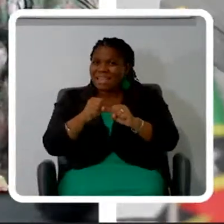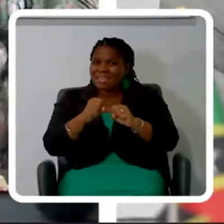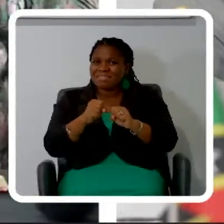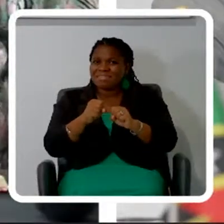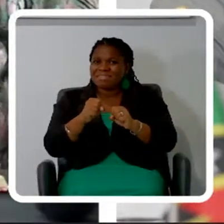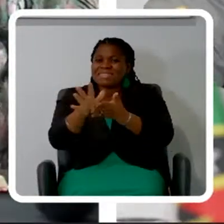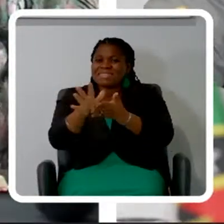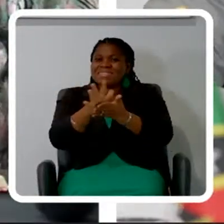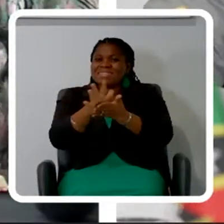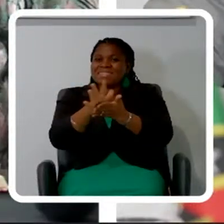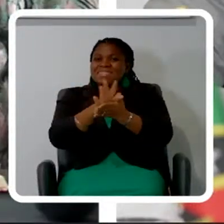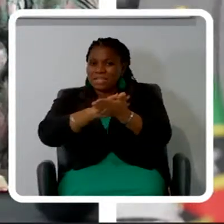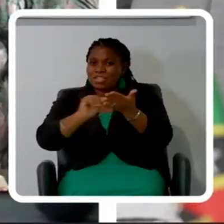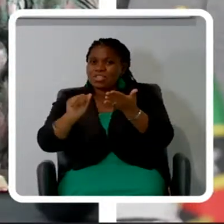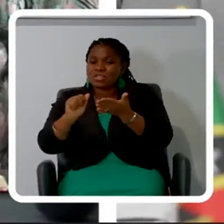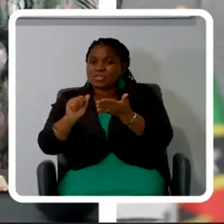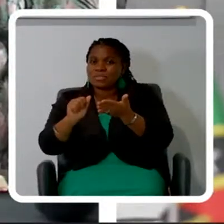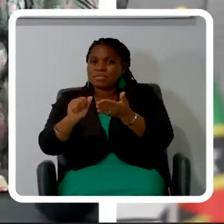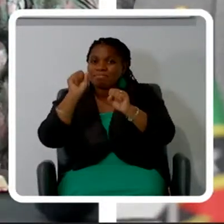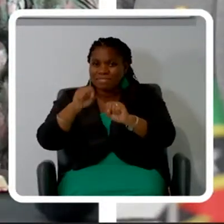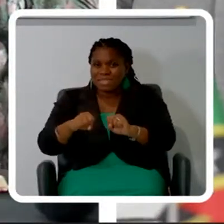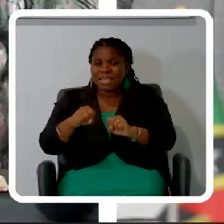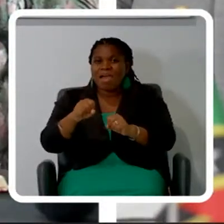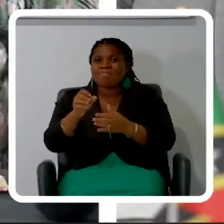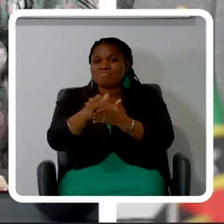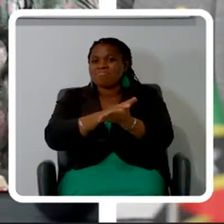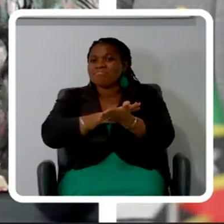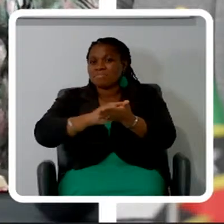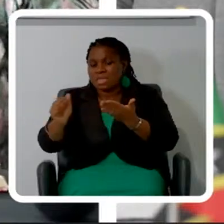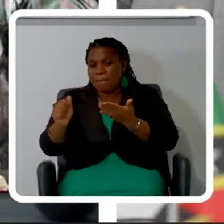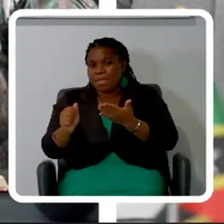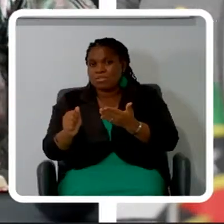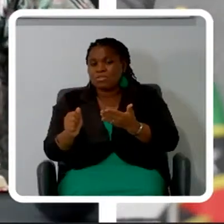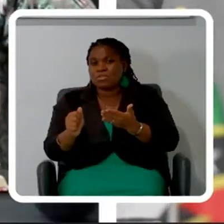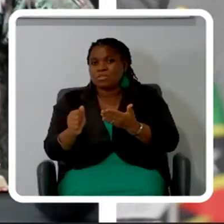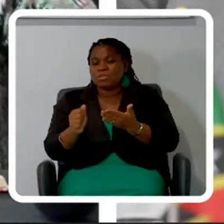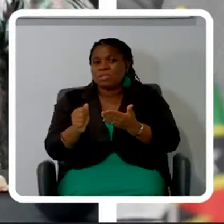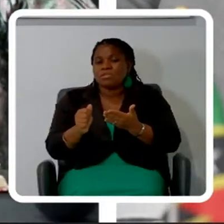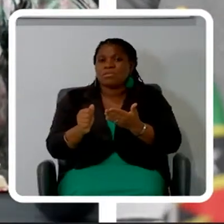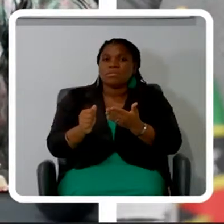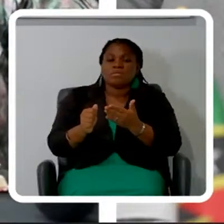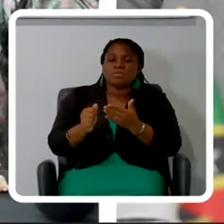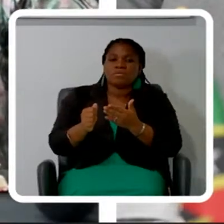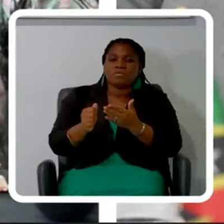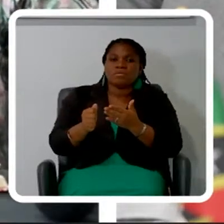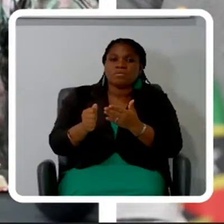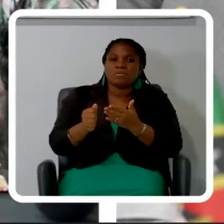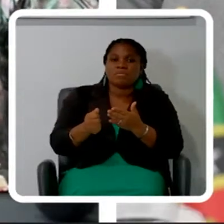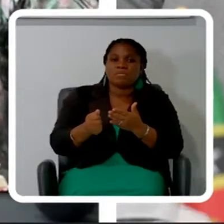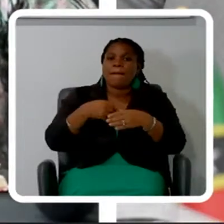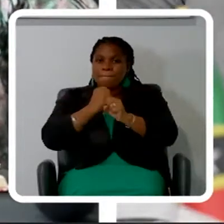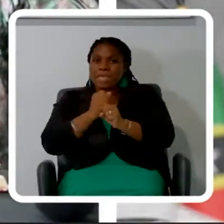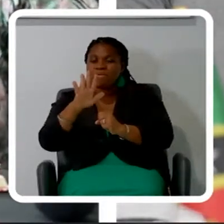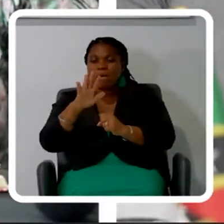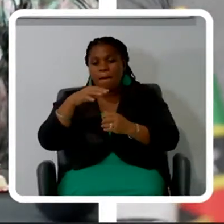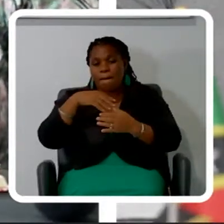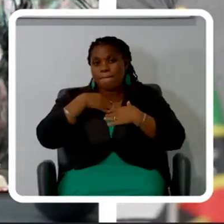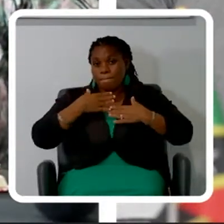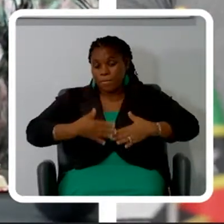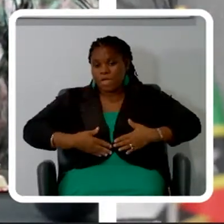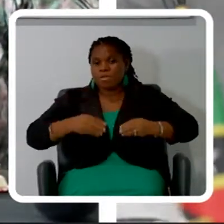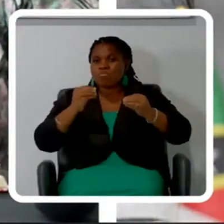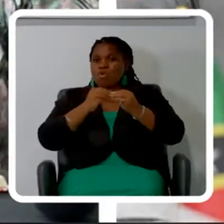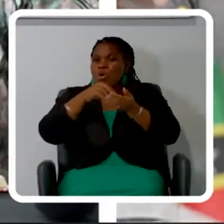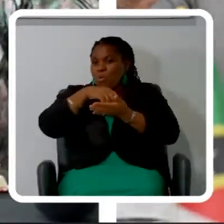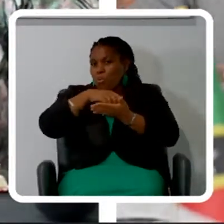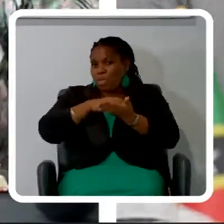the regular antibiotic is not working, it's not working. That's a problem. The indiscriminate use.